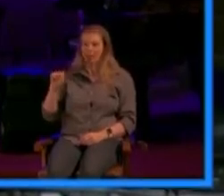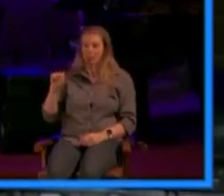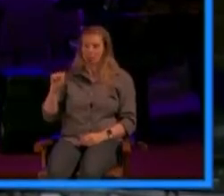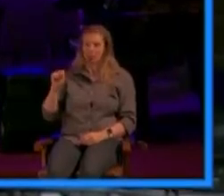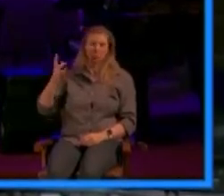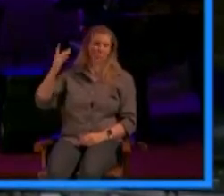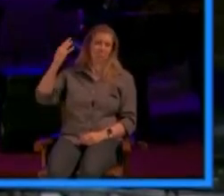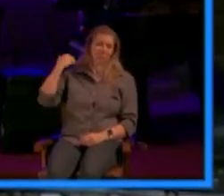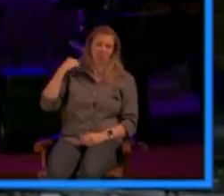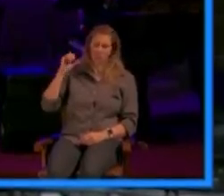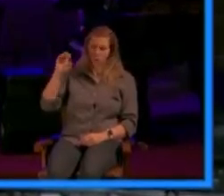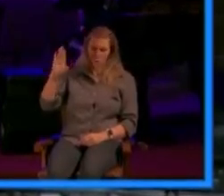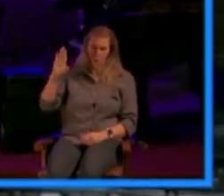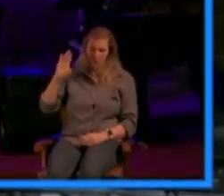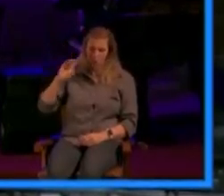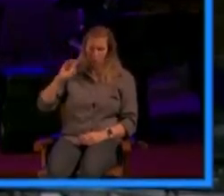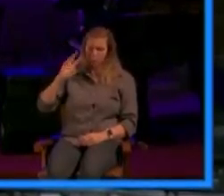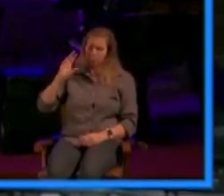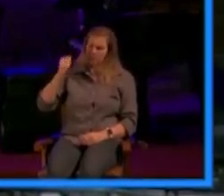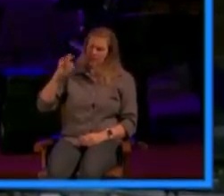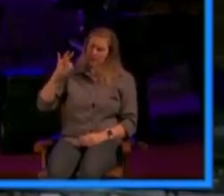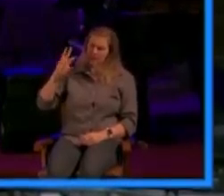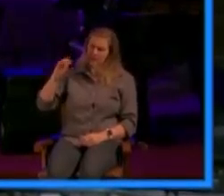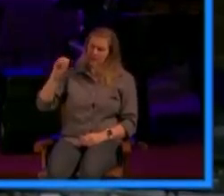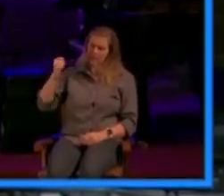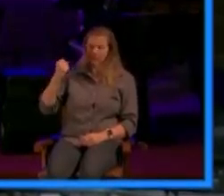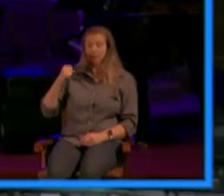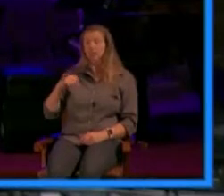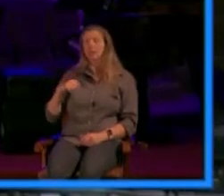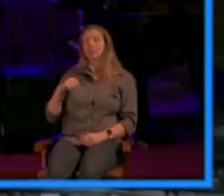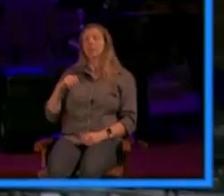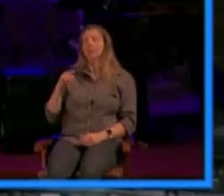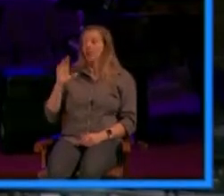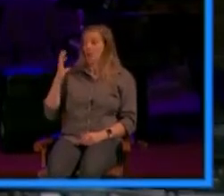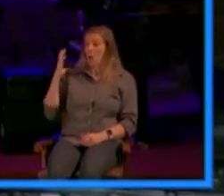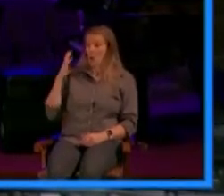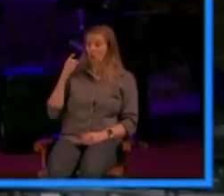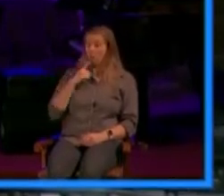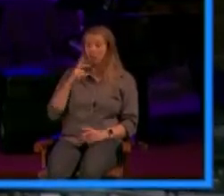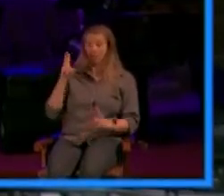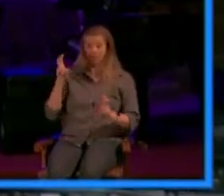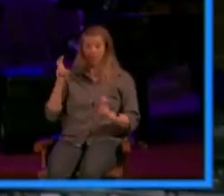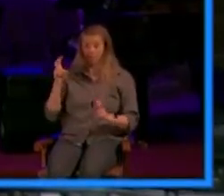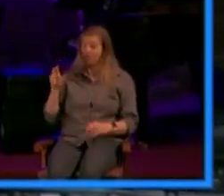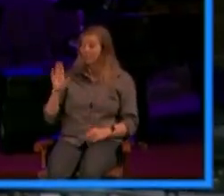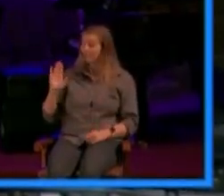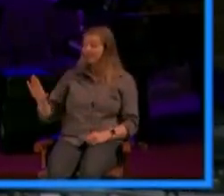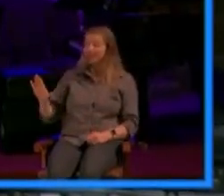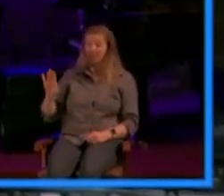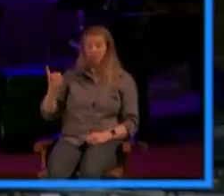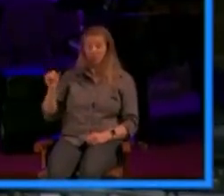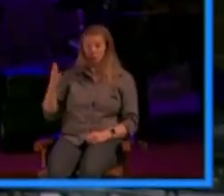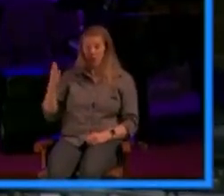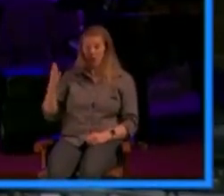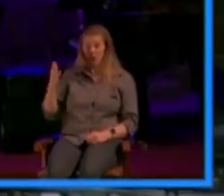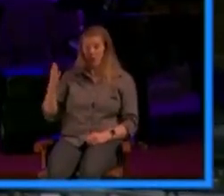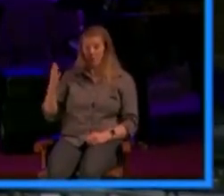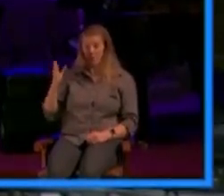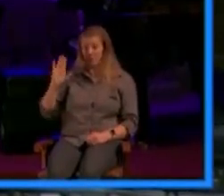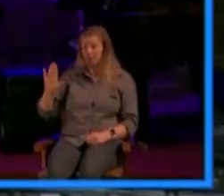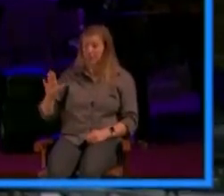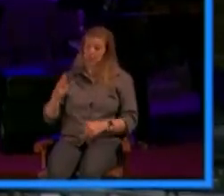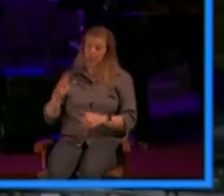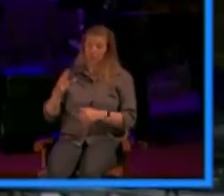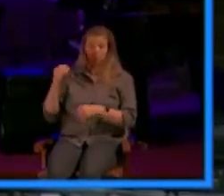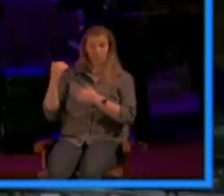started in the 60s. But here was his quote. He said, "My job is to make grown men